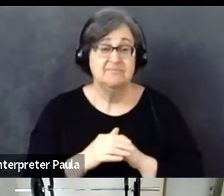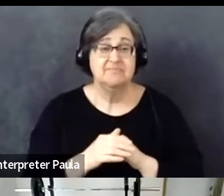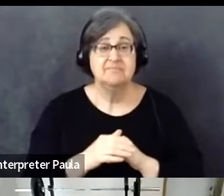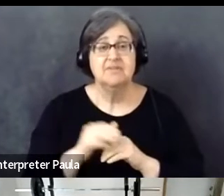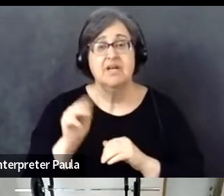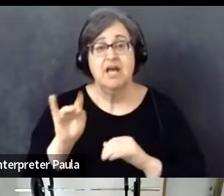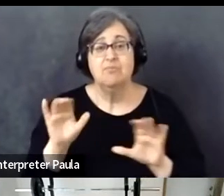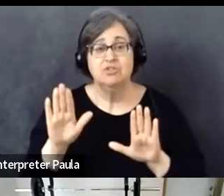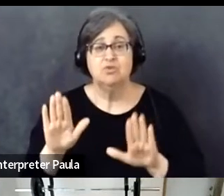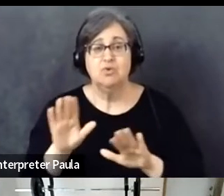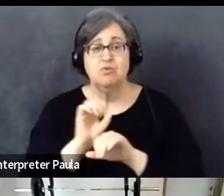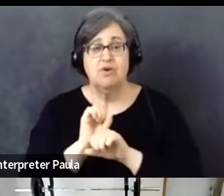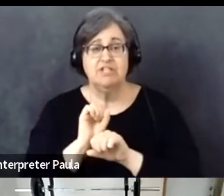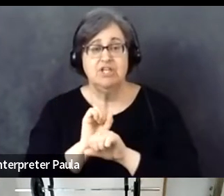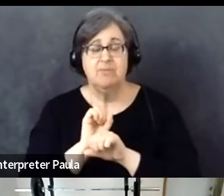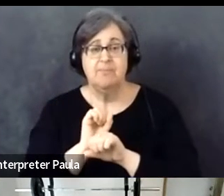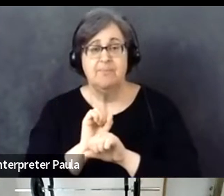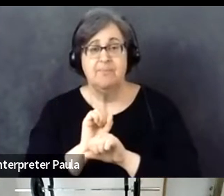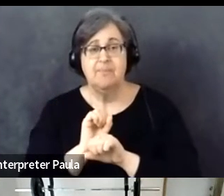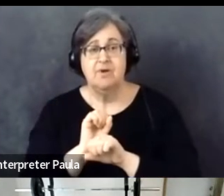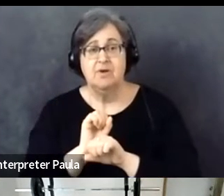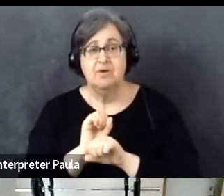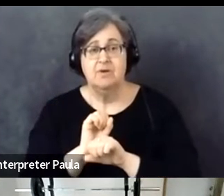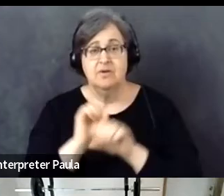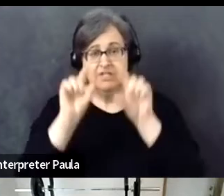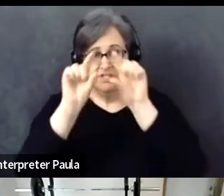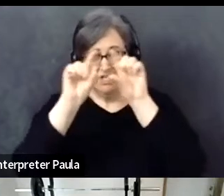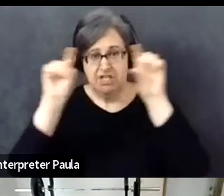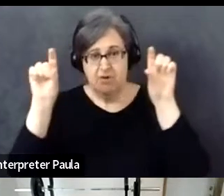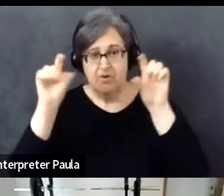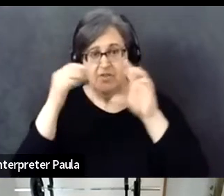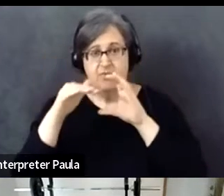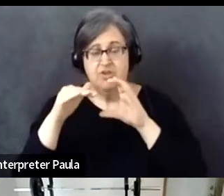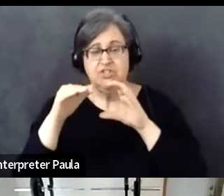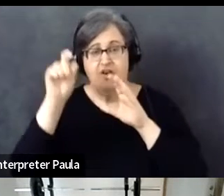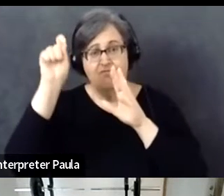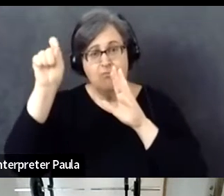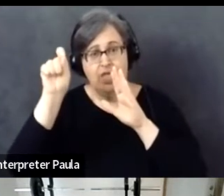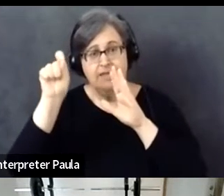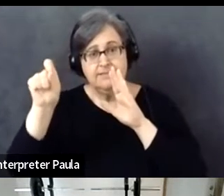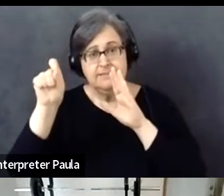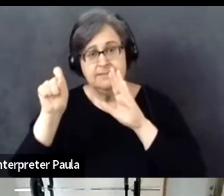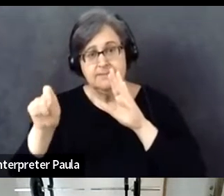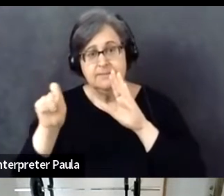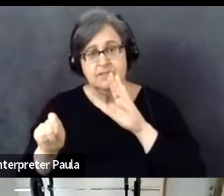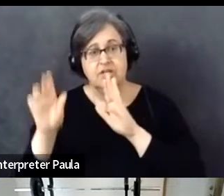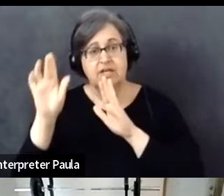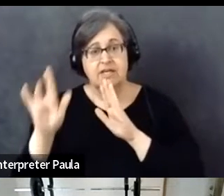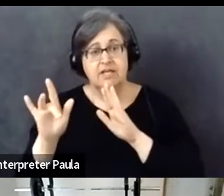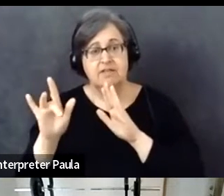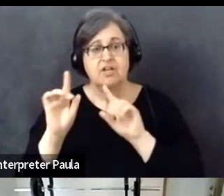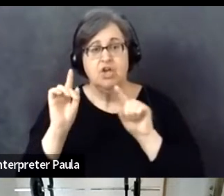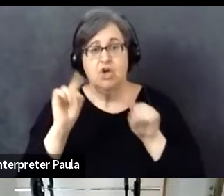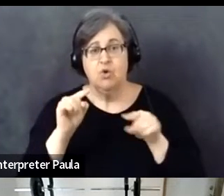Amy's been doing a great job of at the top of our infinite emails, kind of putting things in bullets first, so then you can kind of click on it and then go to